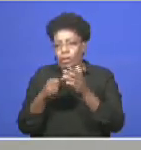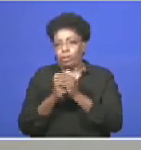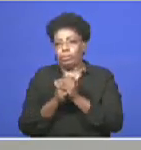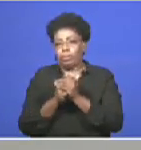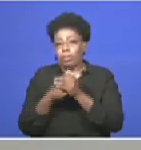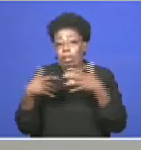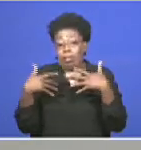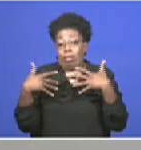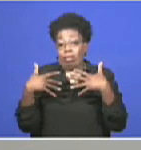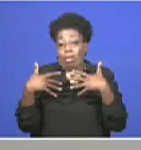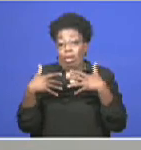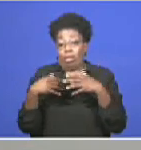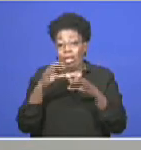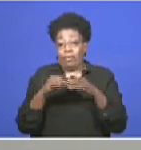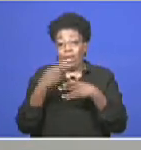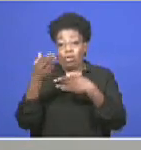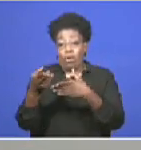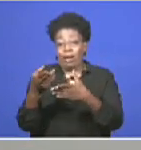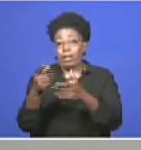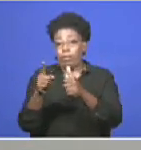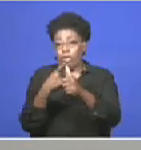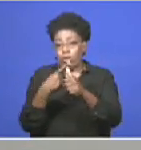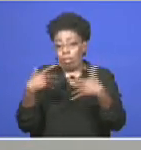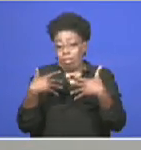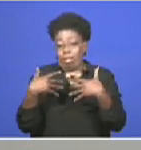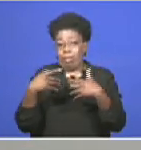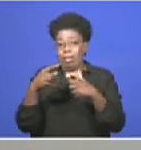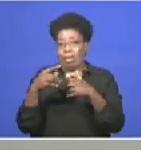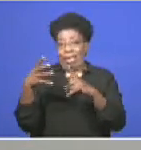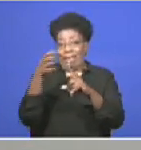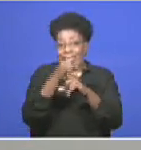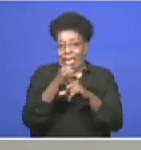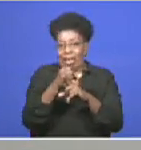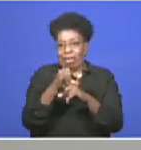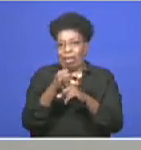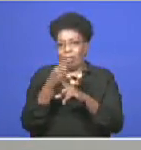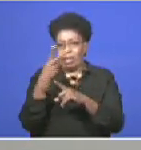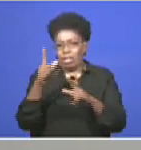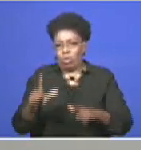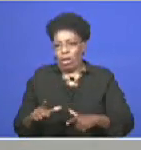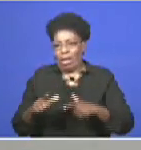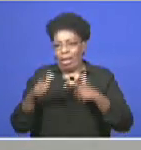attacked and actually riding into a live scene.